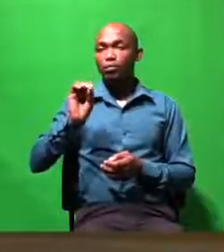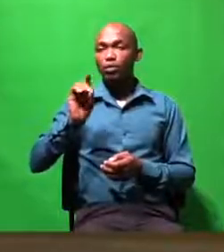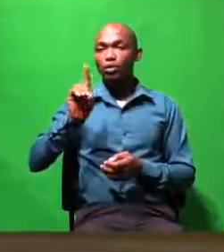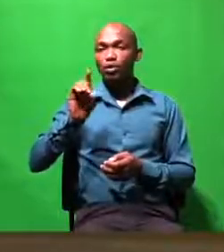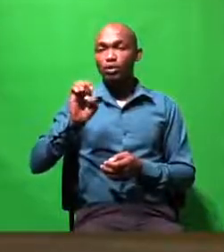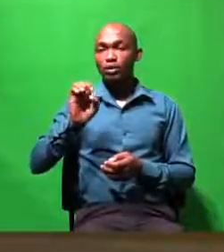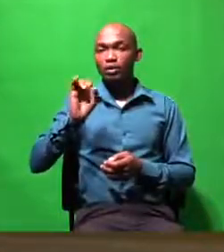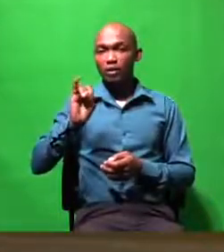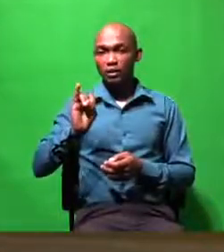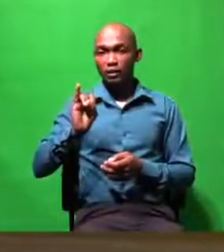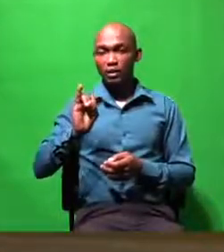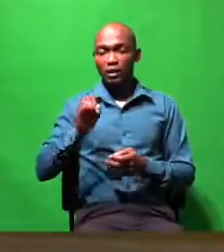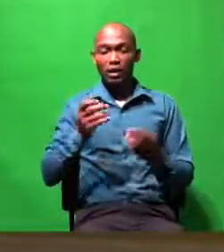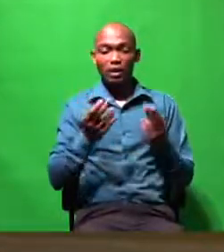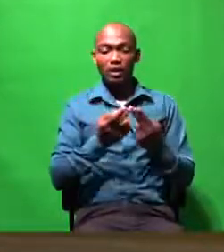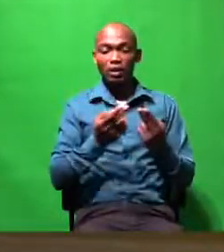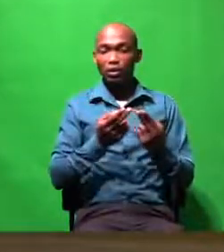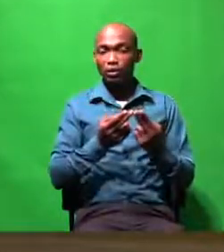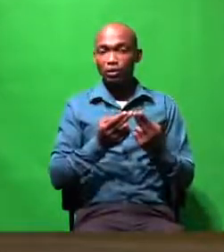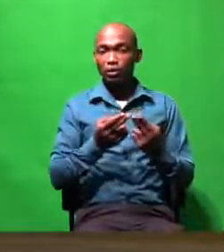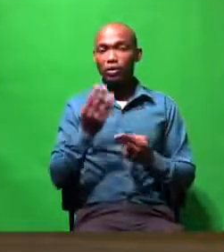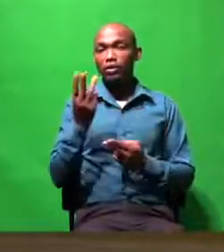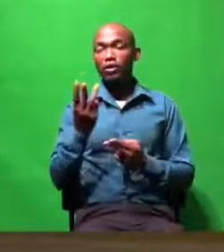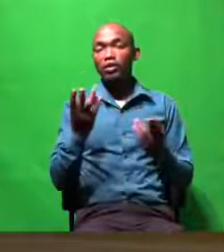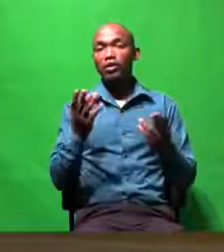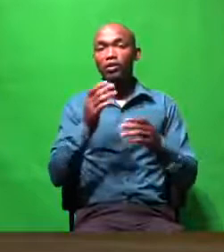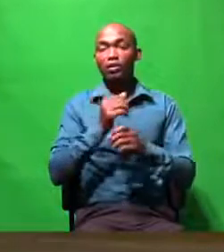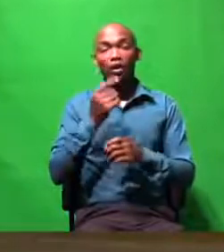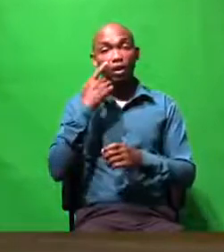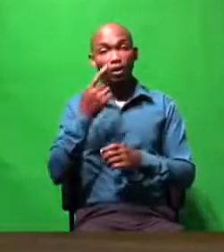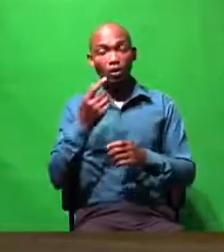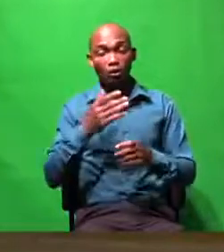and thirdly, we can look, my students, the